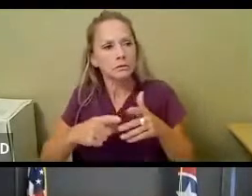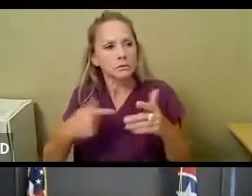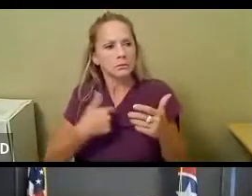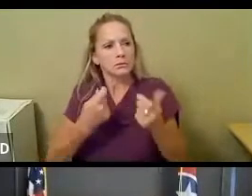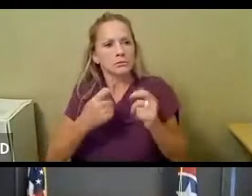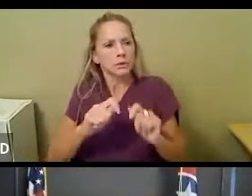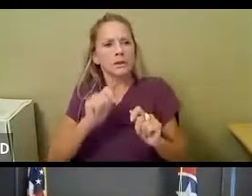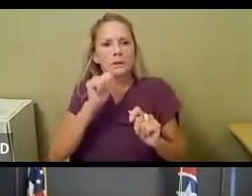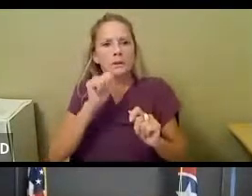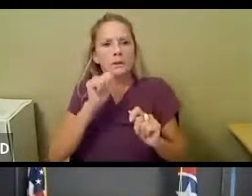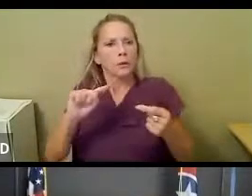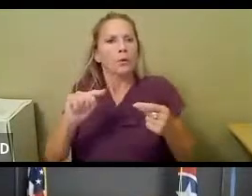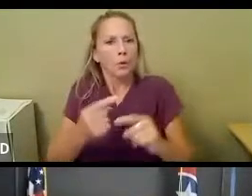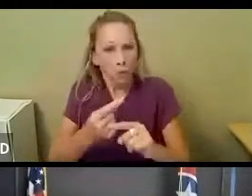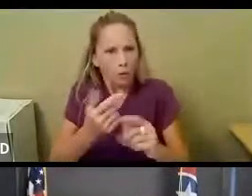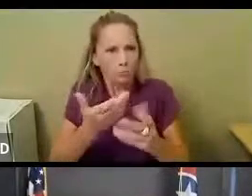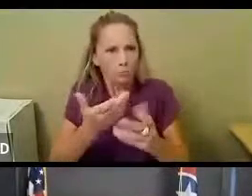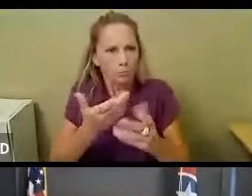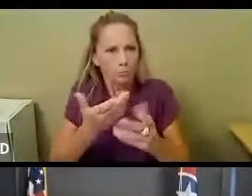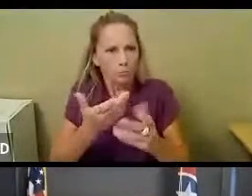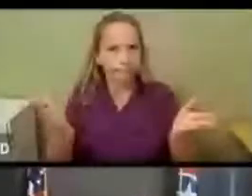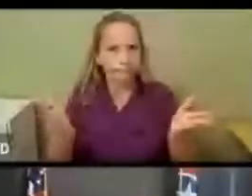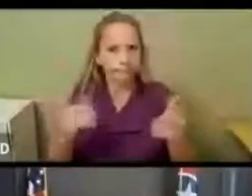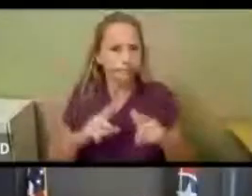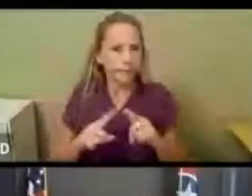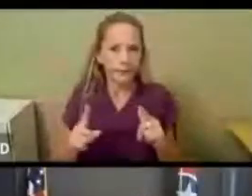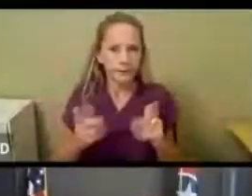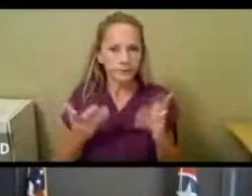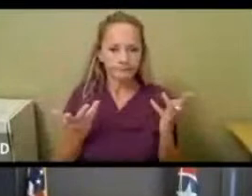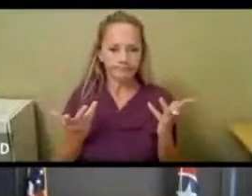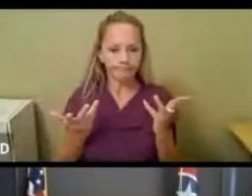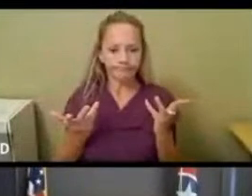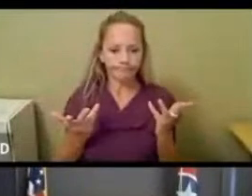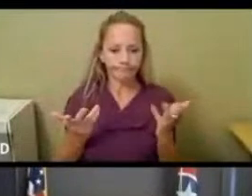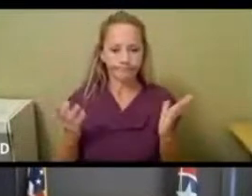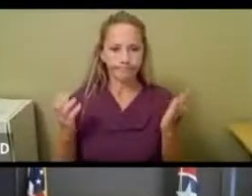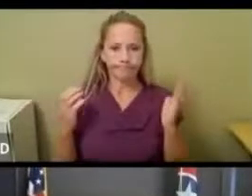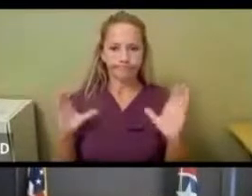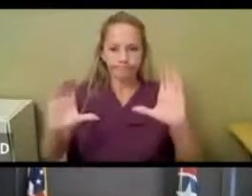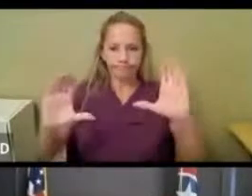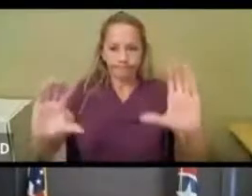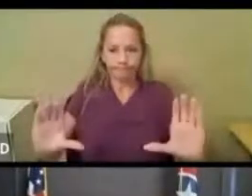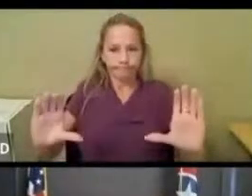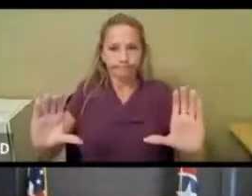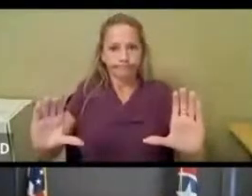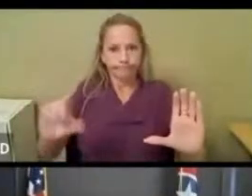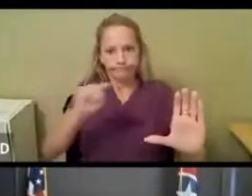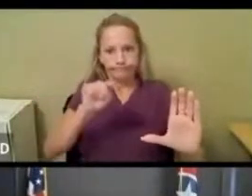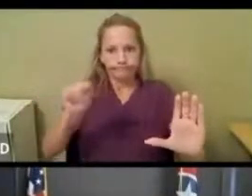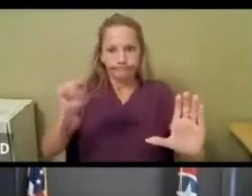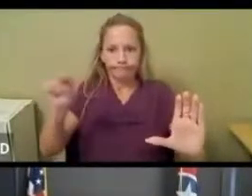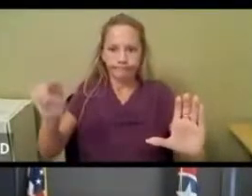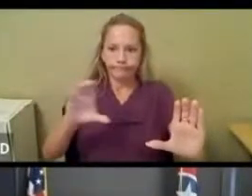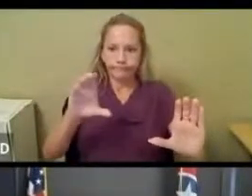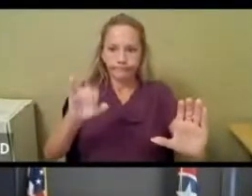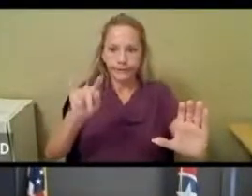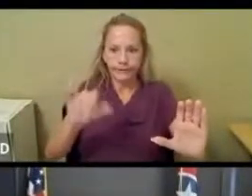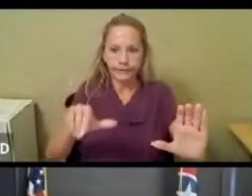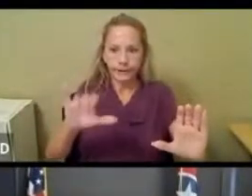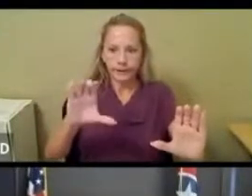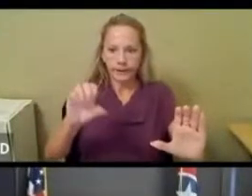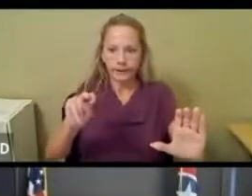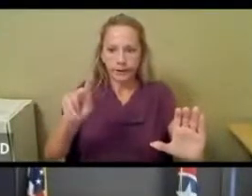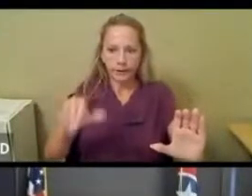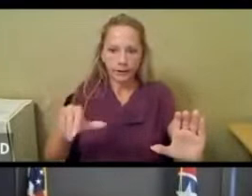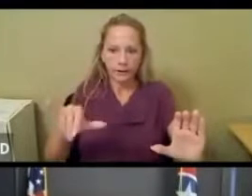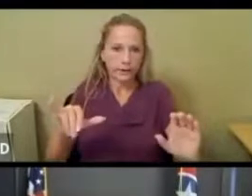certainly the way to start. And then you just have to take it from there. And I would leave that to our city, county officials and law